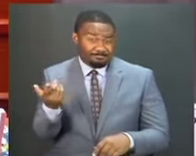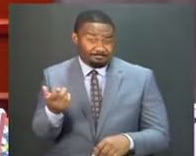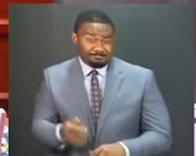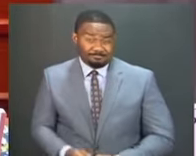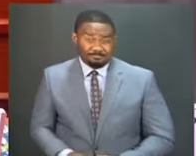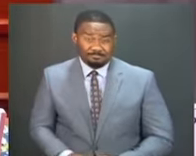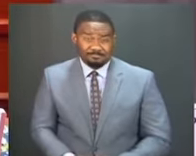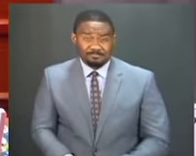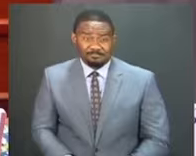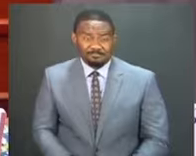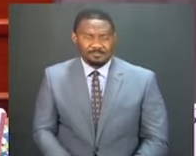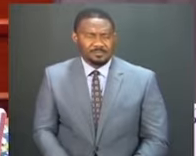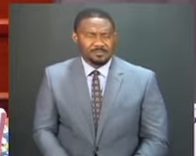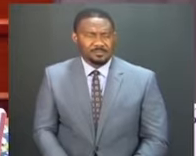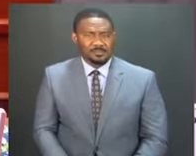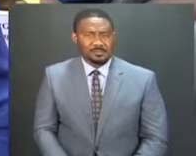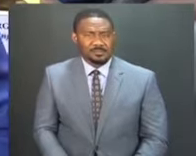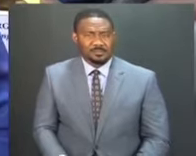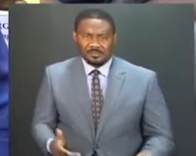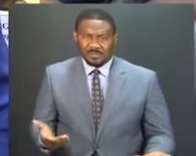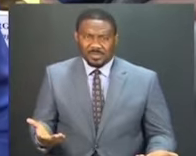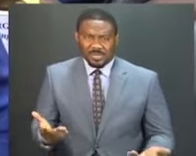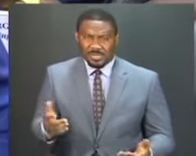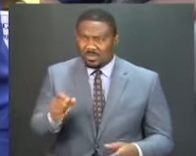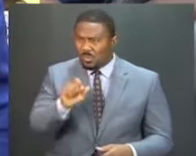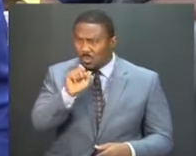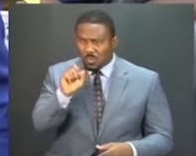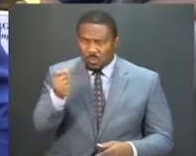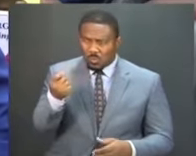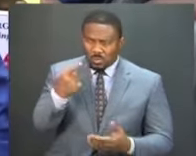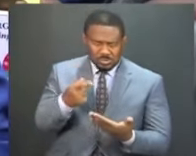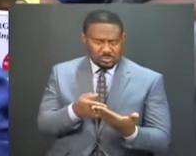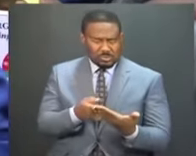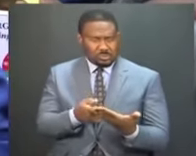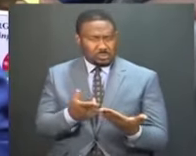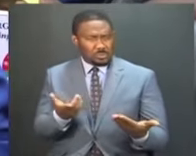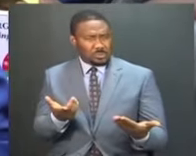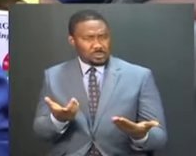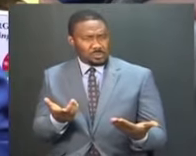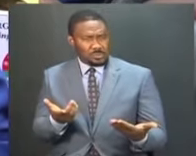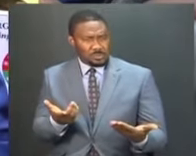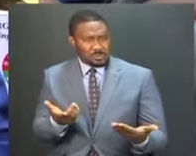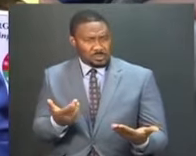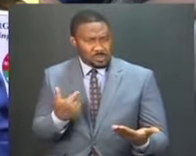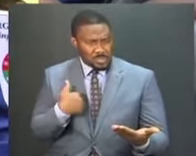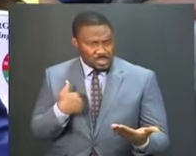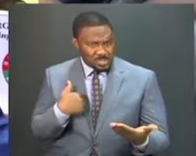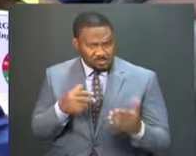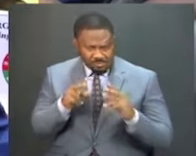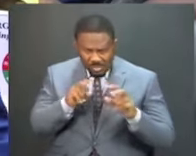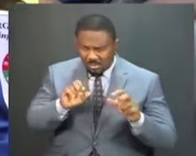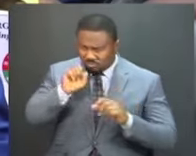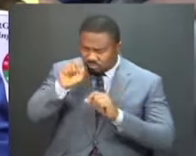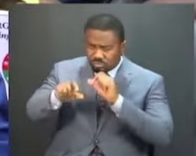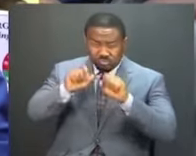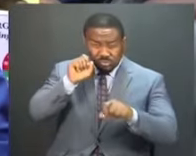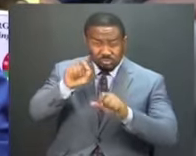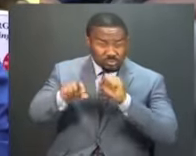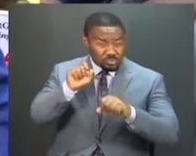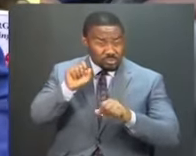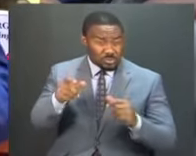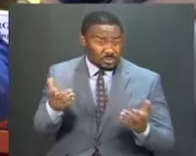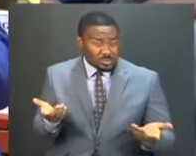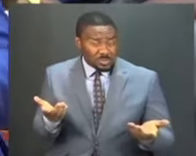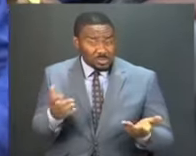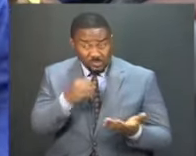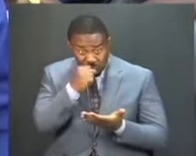don't simply take the questions as has been given to me by the civil servants. I probe further, I ask questions, so that